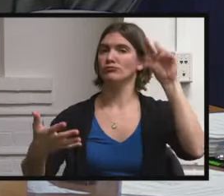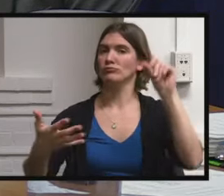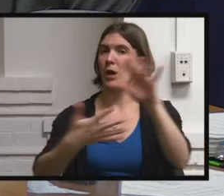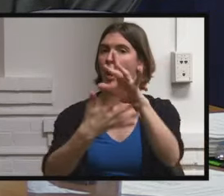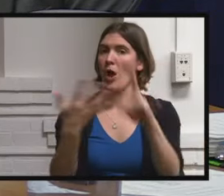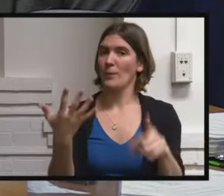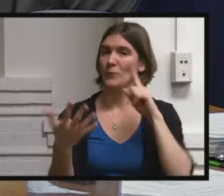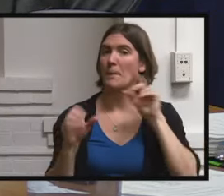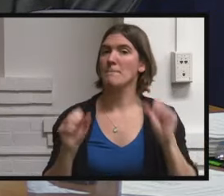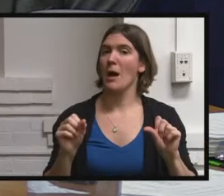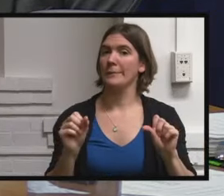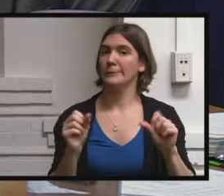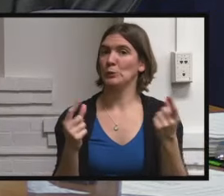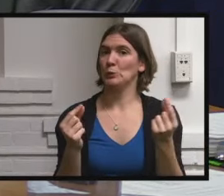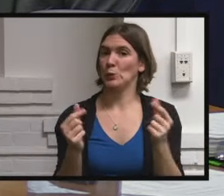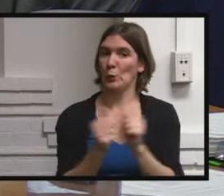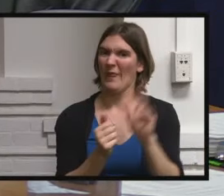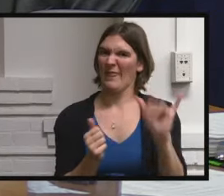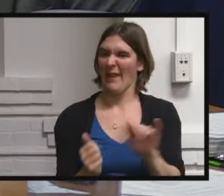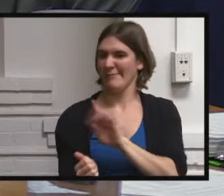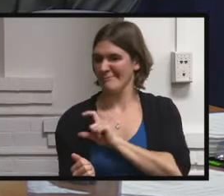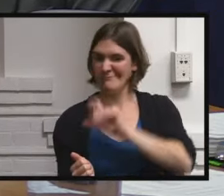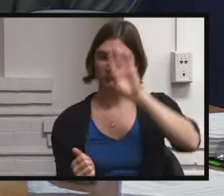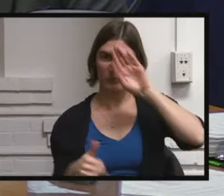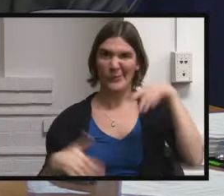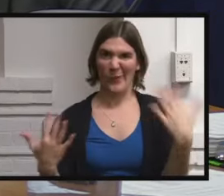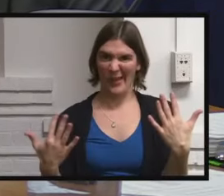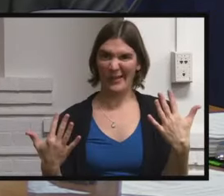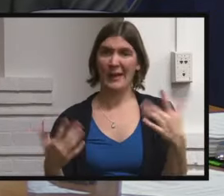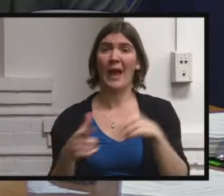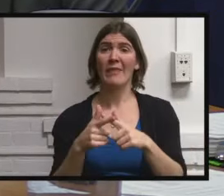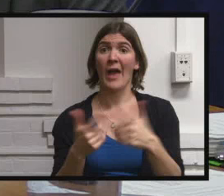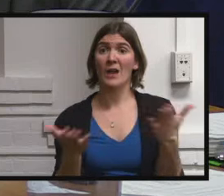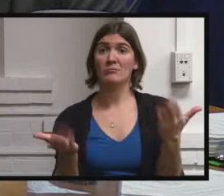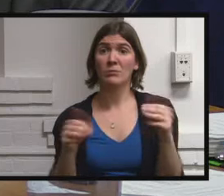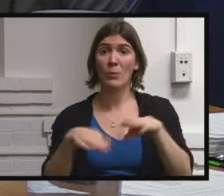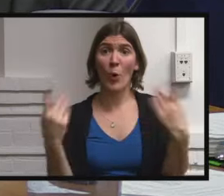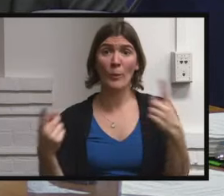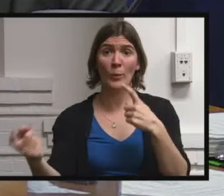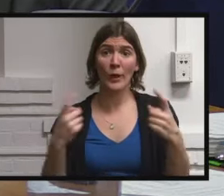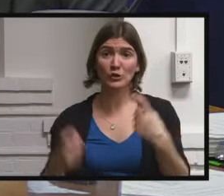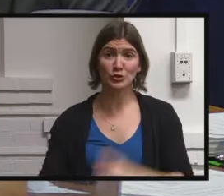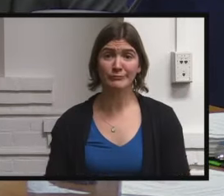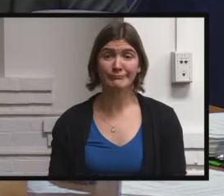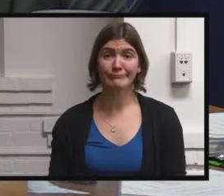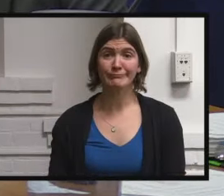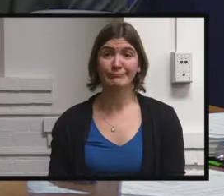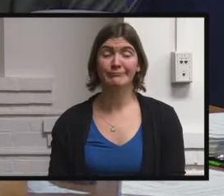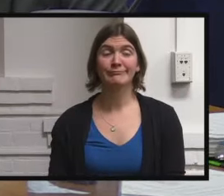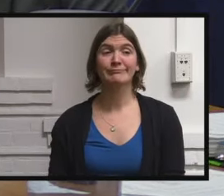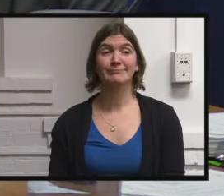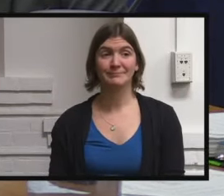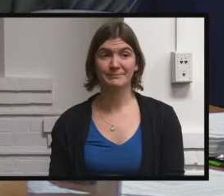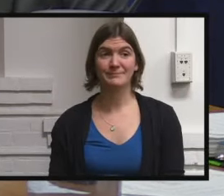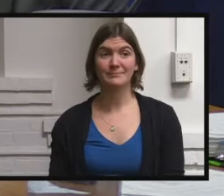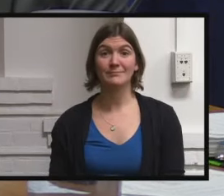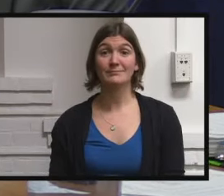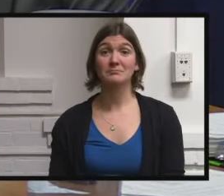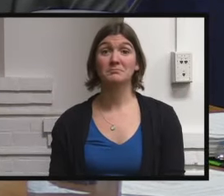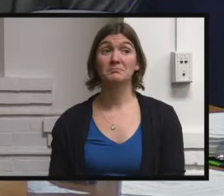that are being presented and being considered for the police fire facilities project going forward.